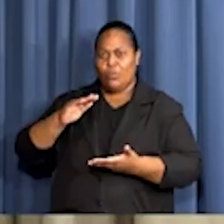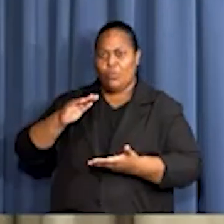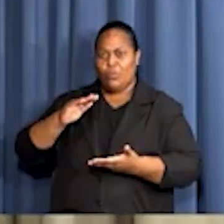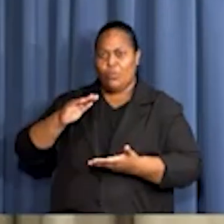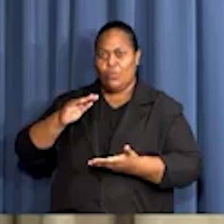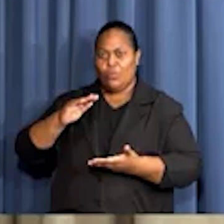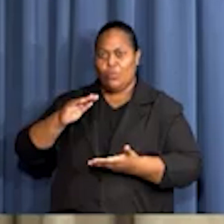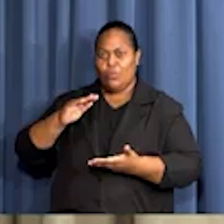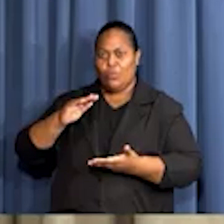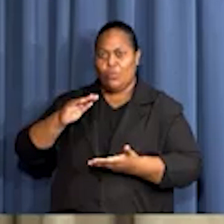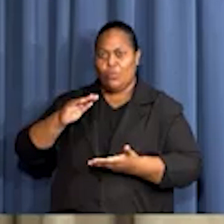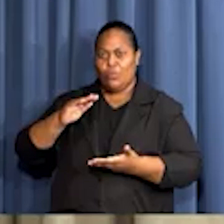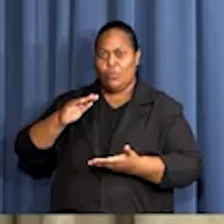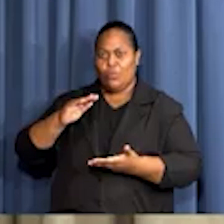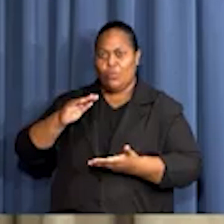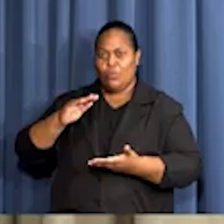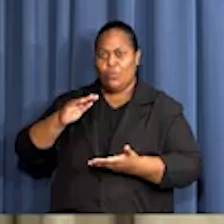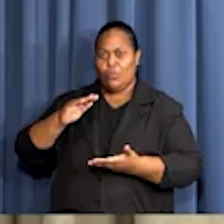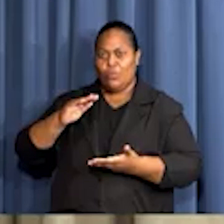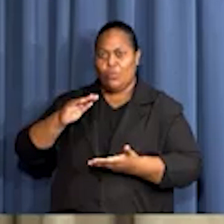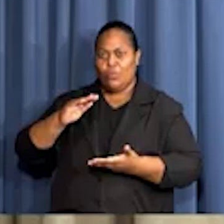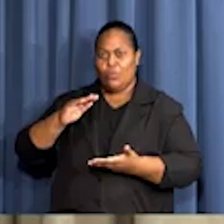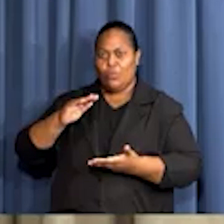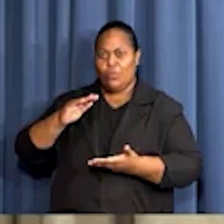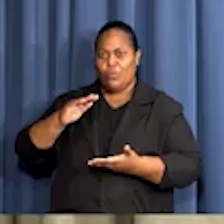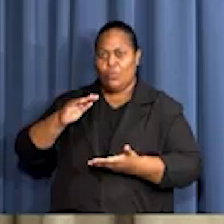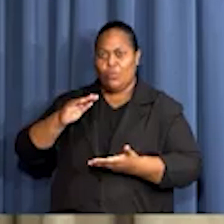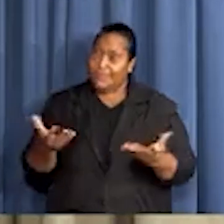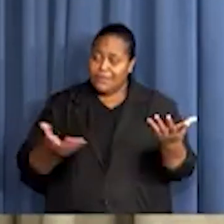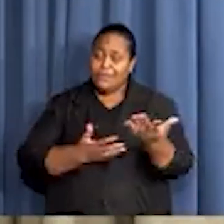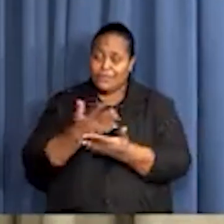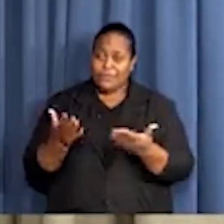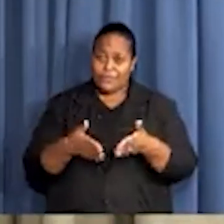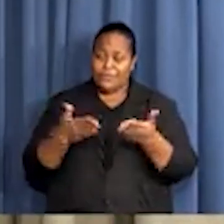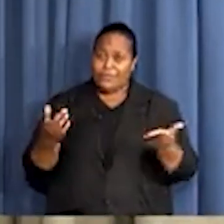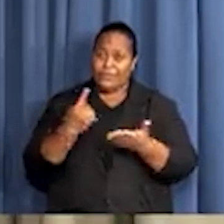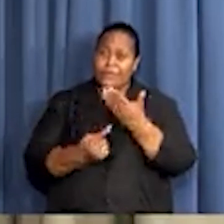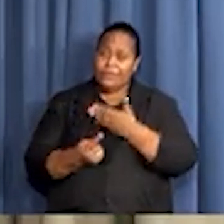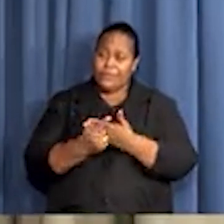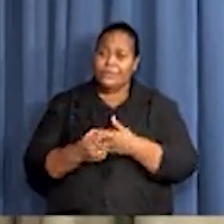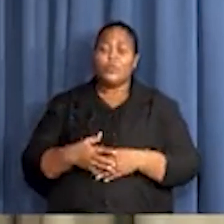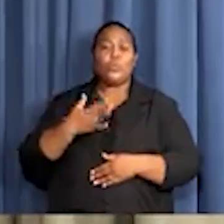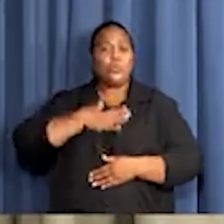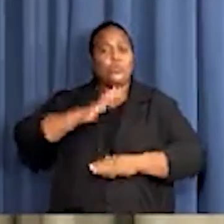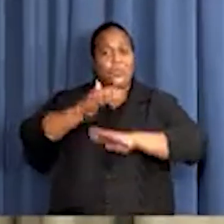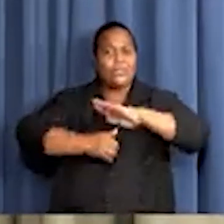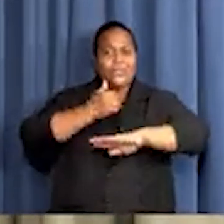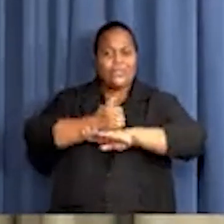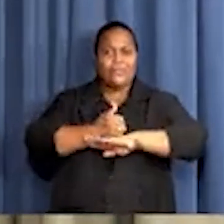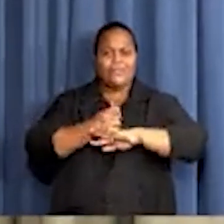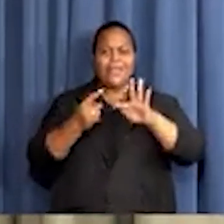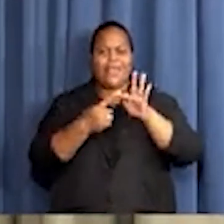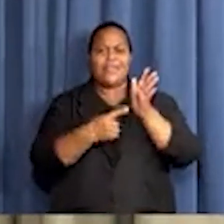10,672 farmers. Initial discussions are taking place about establishing an ethanol